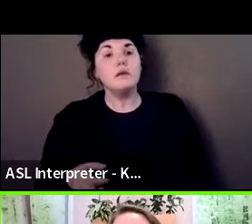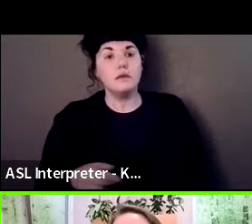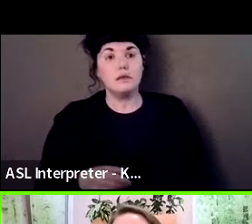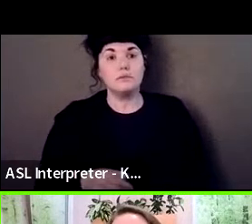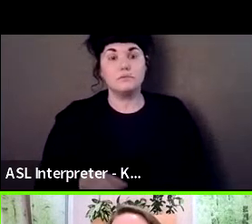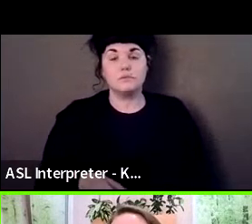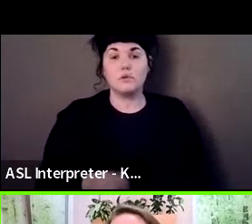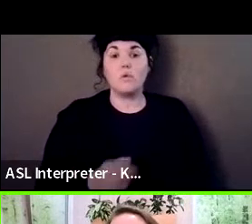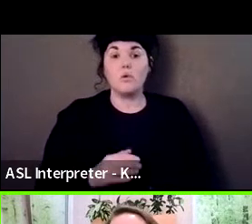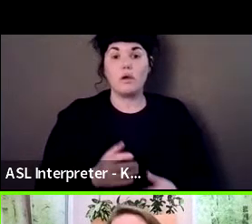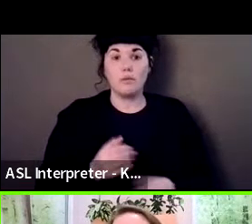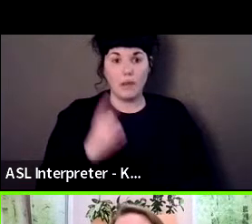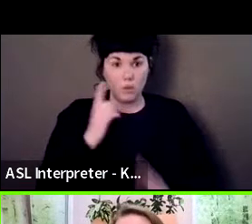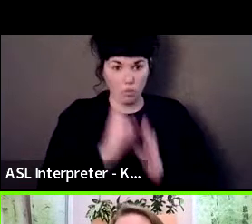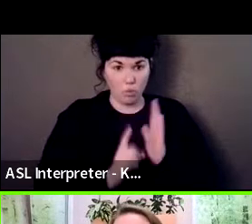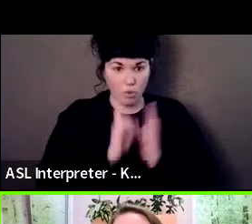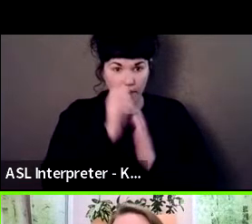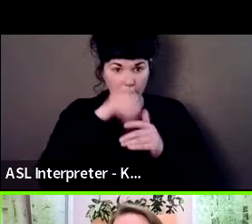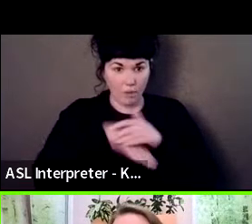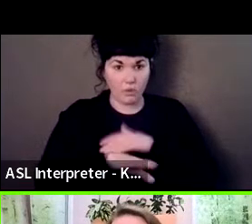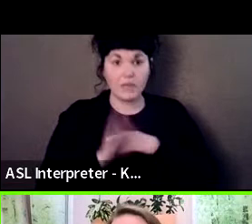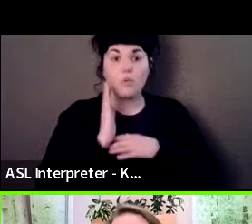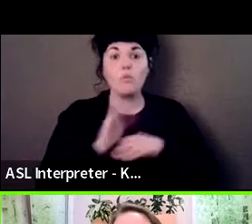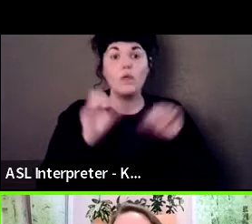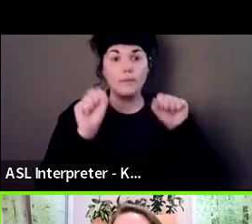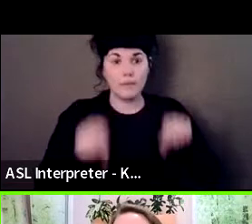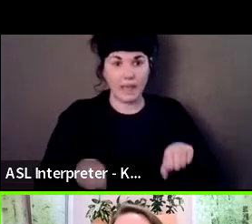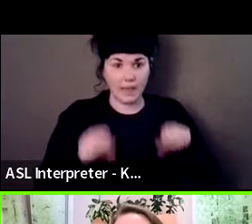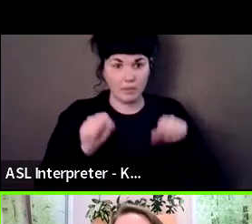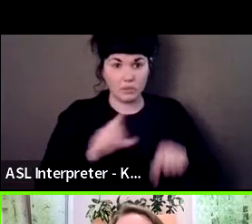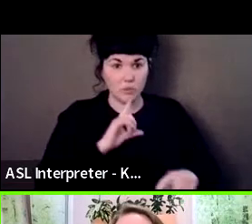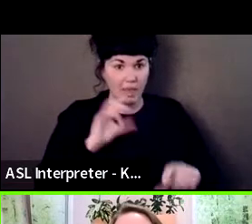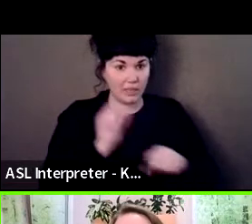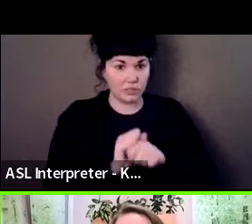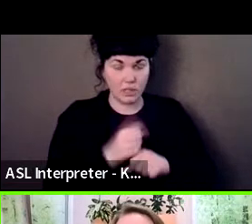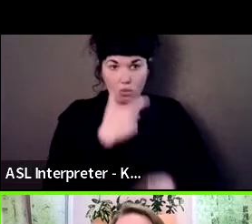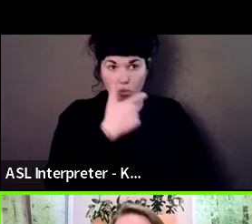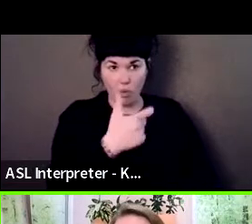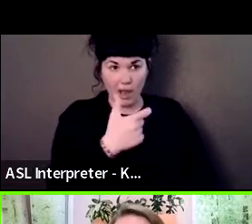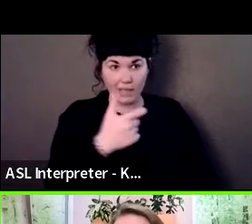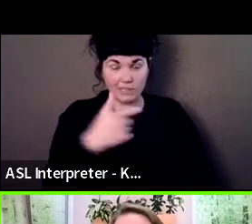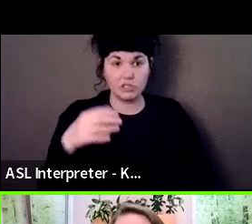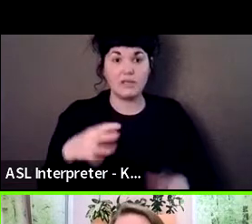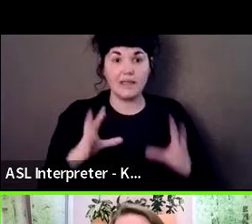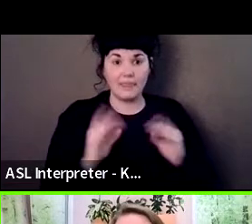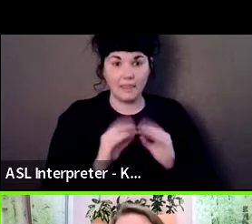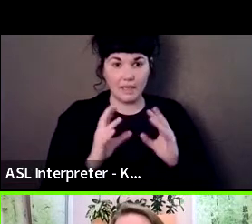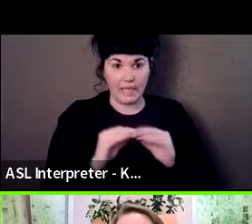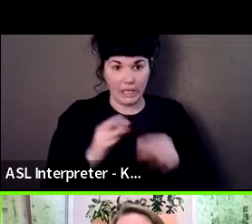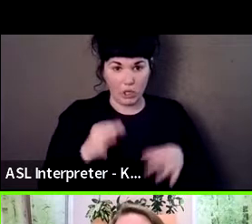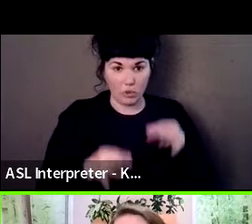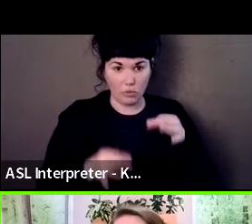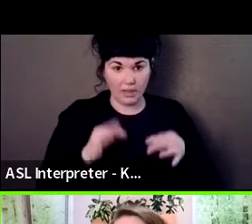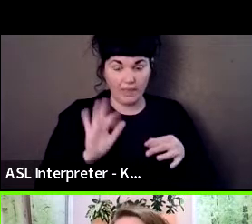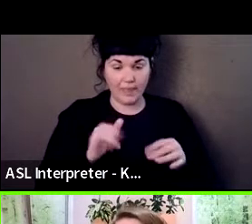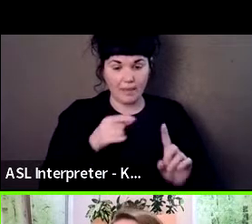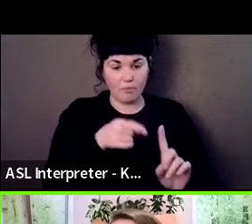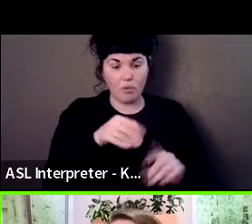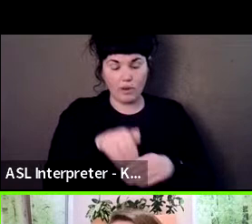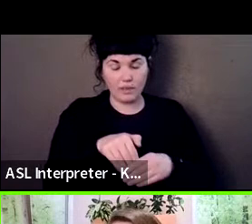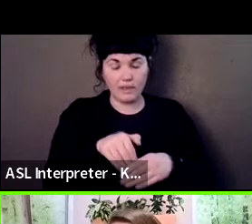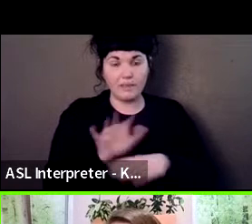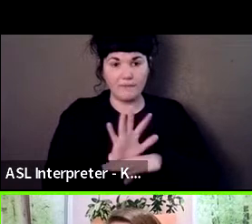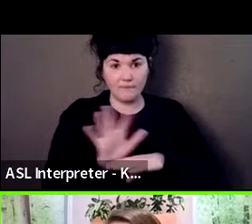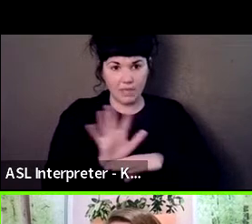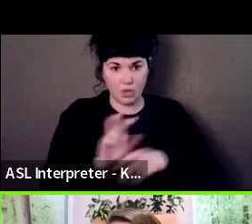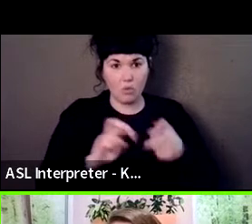in, he will be able to actually watch the hearing at that point. And the video was clear and the problem was fixed.